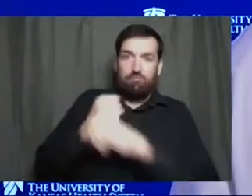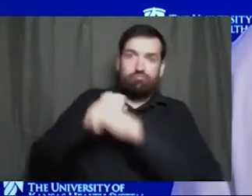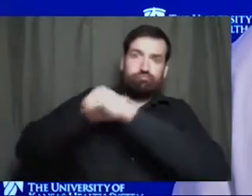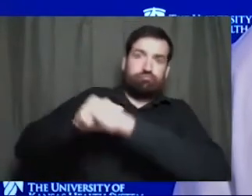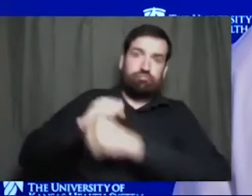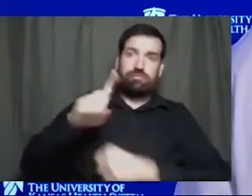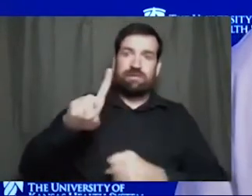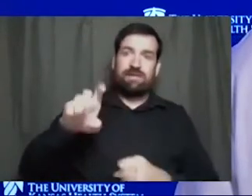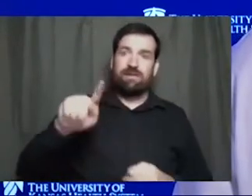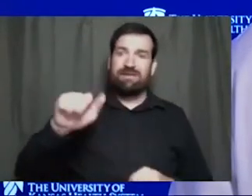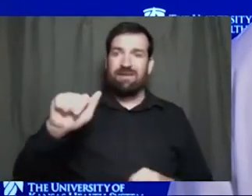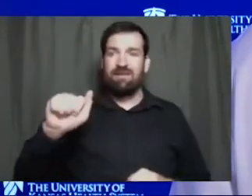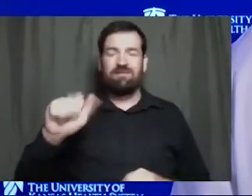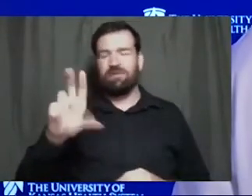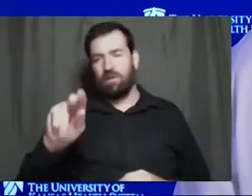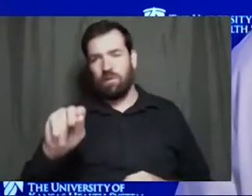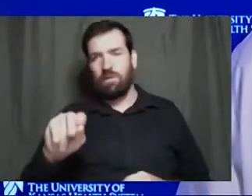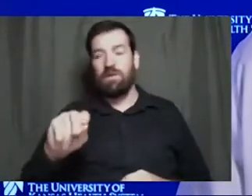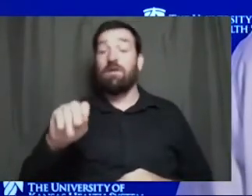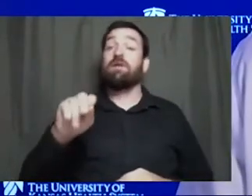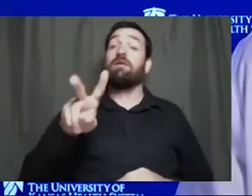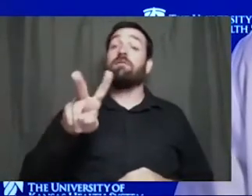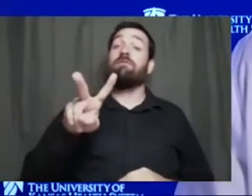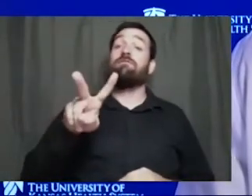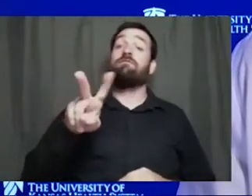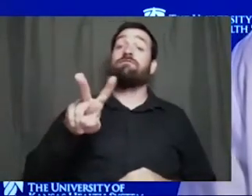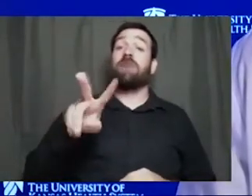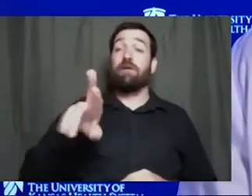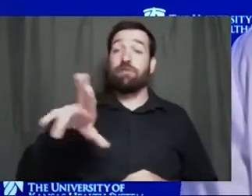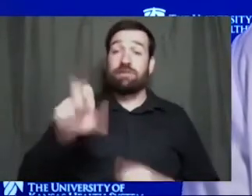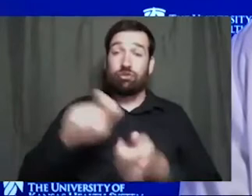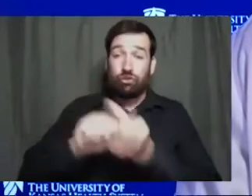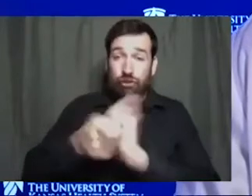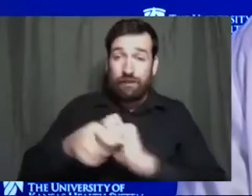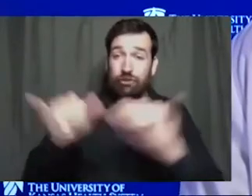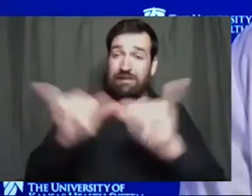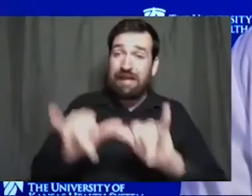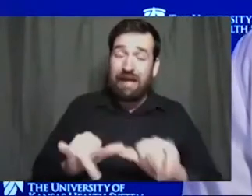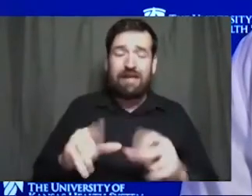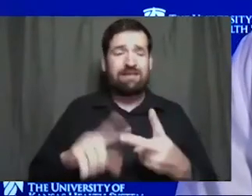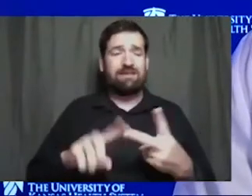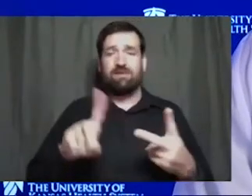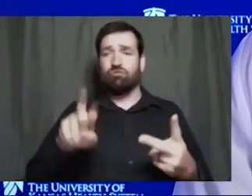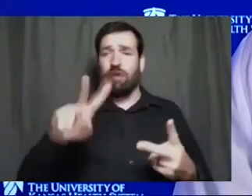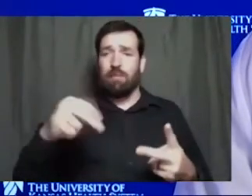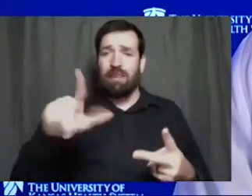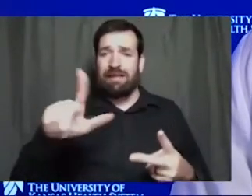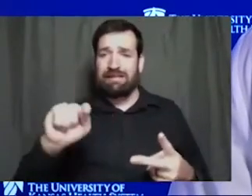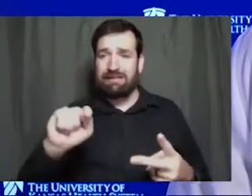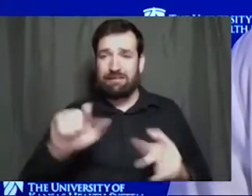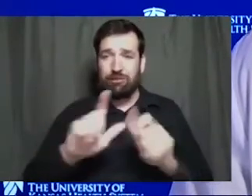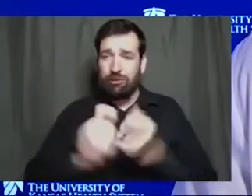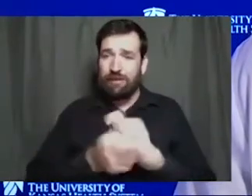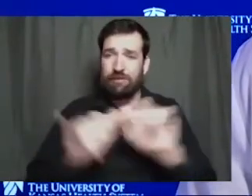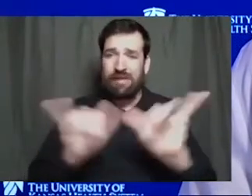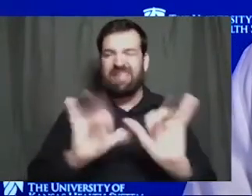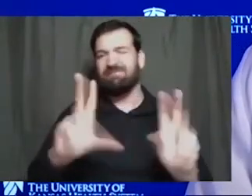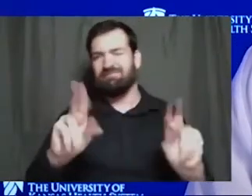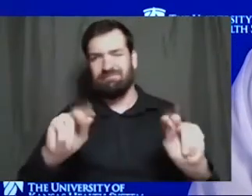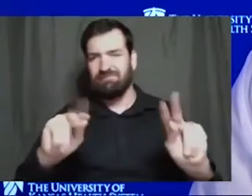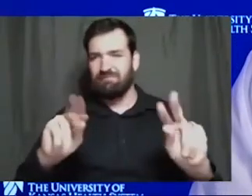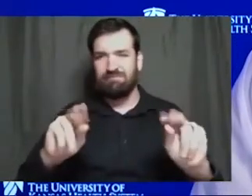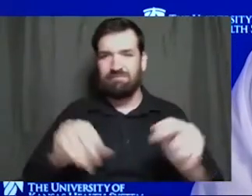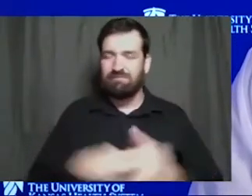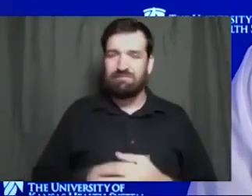has changed in size. The droplets really aren't changed in size. So the mask should still provide the benefit that we have